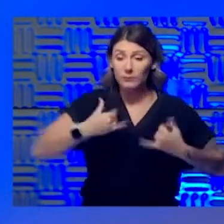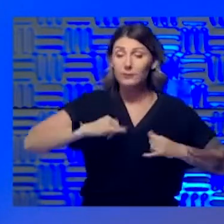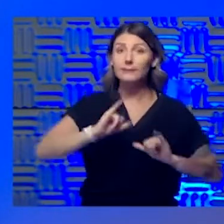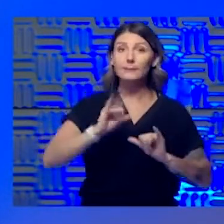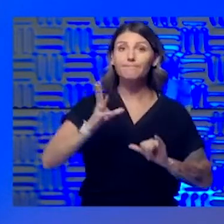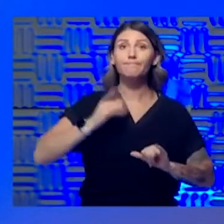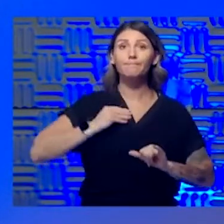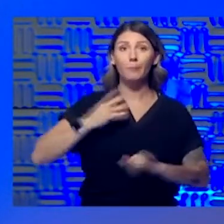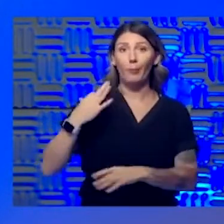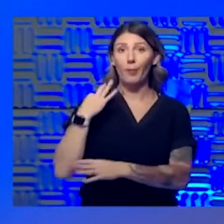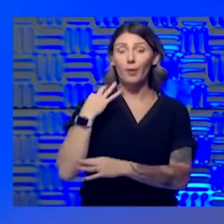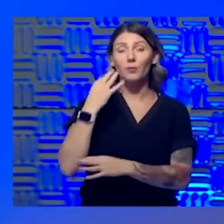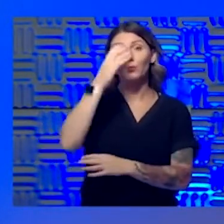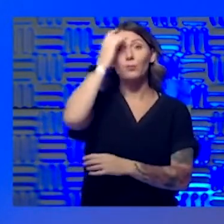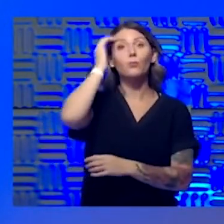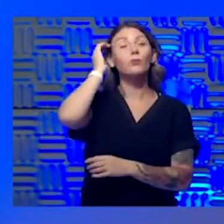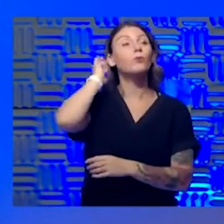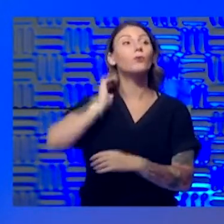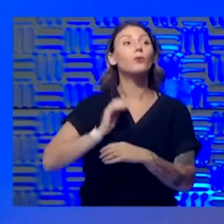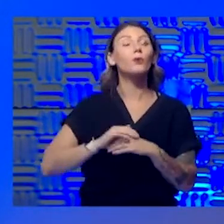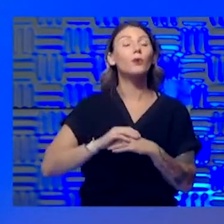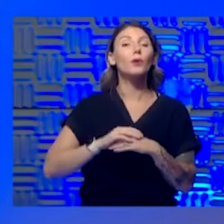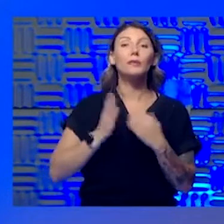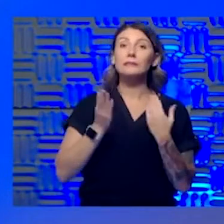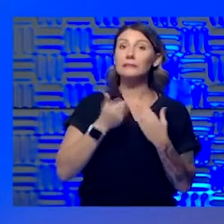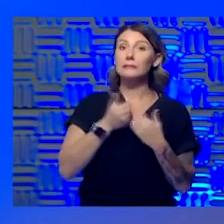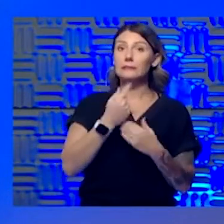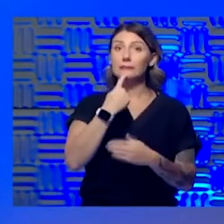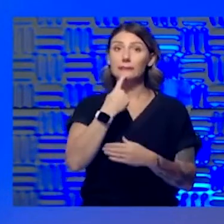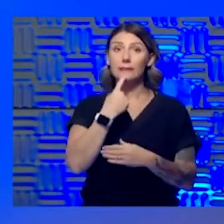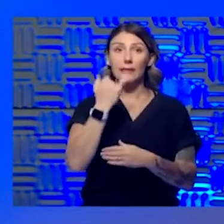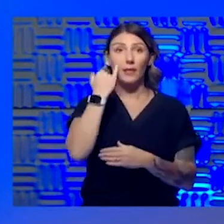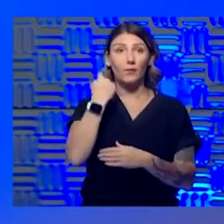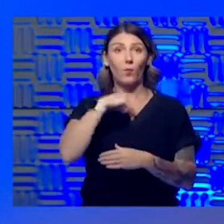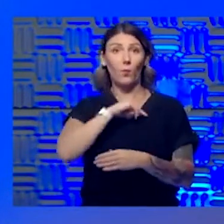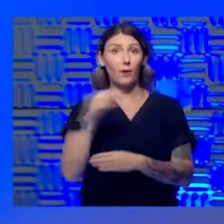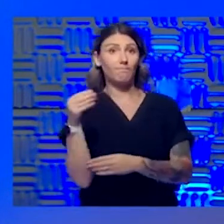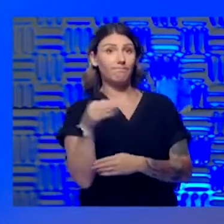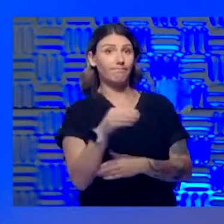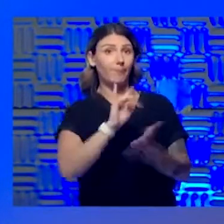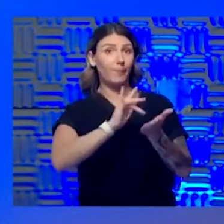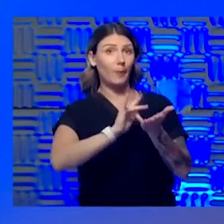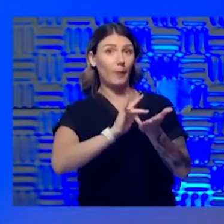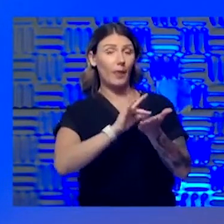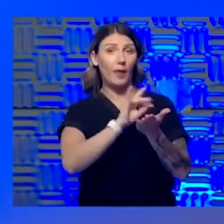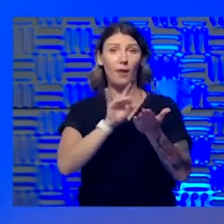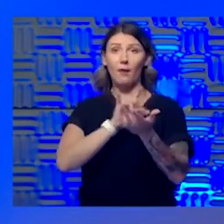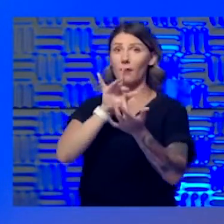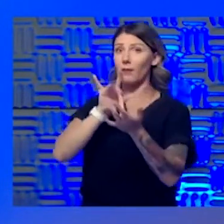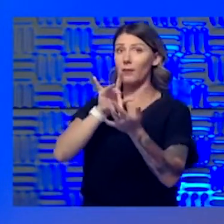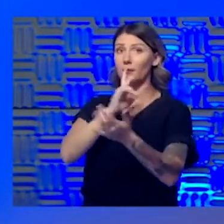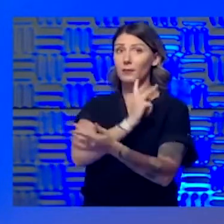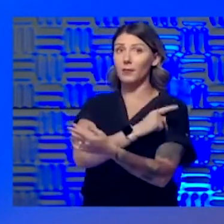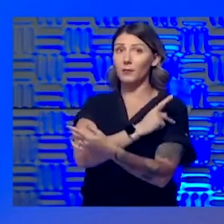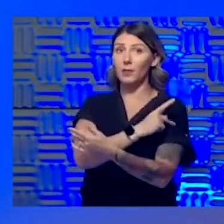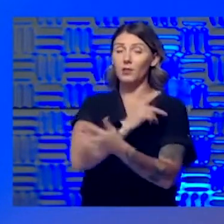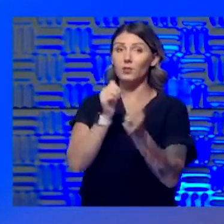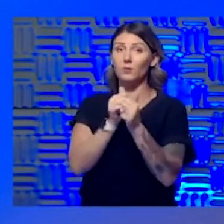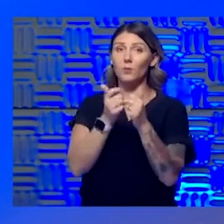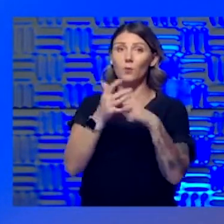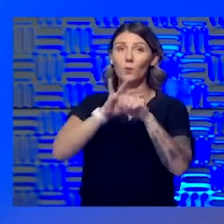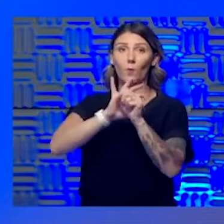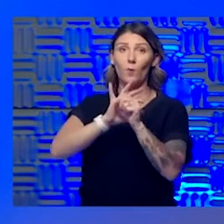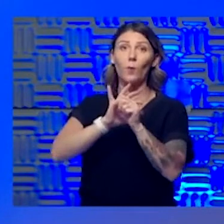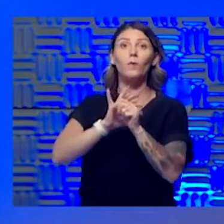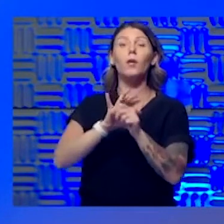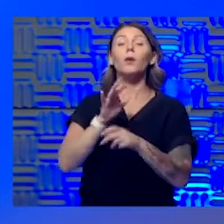basically to say, if we give you hydroxychloroquine and we know that you're in contact with patients with COVID, or if you're a